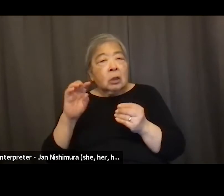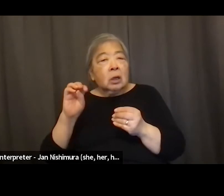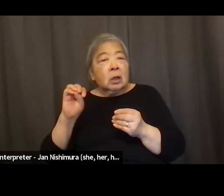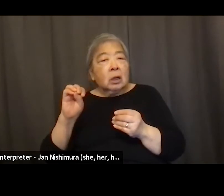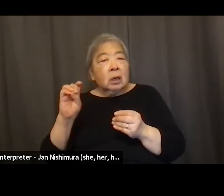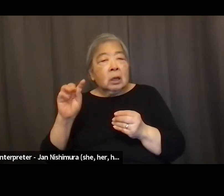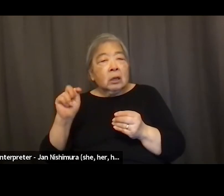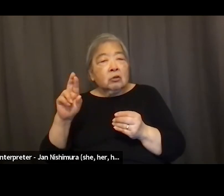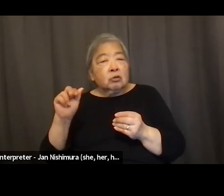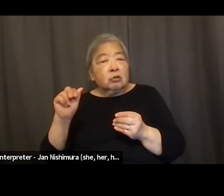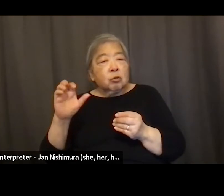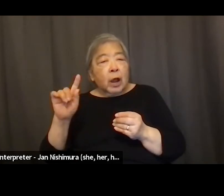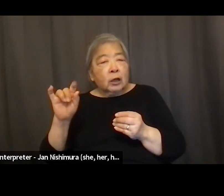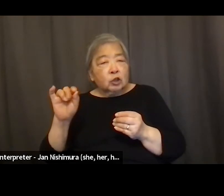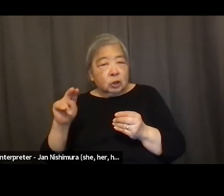extractive industry project.